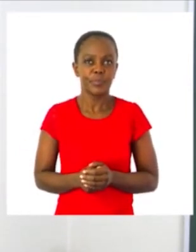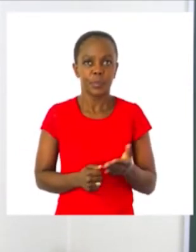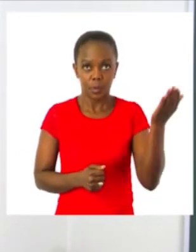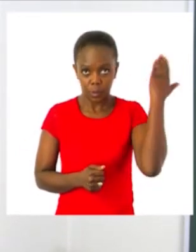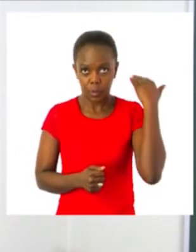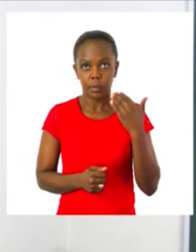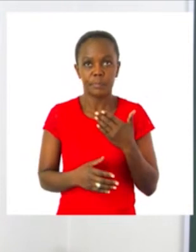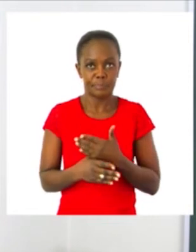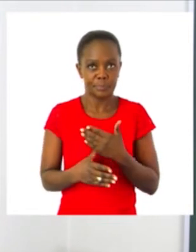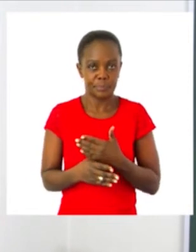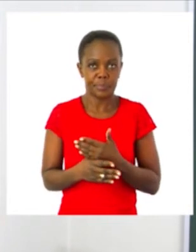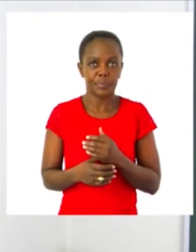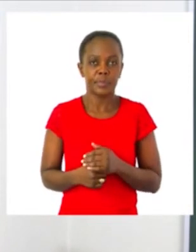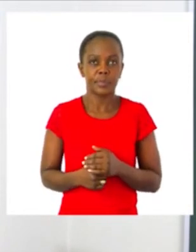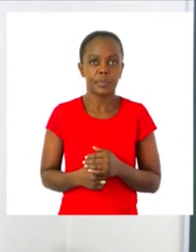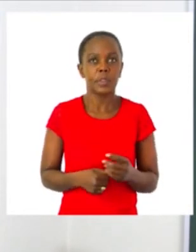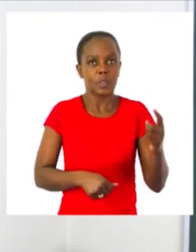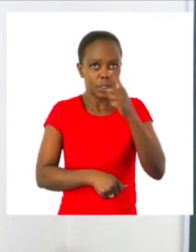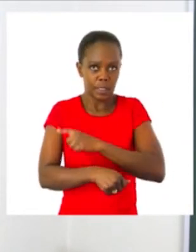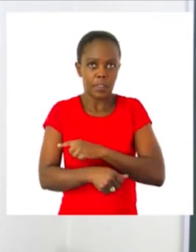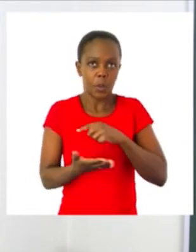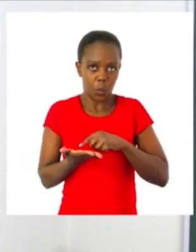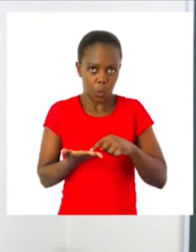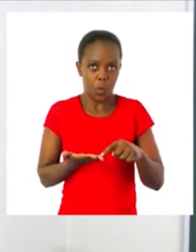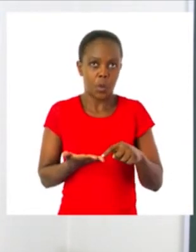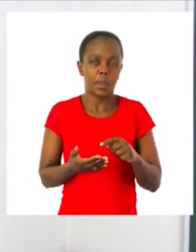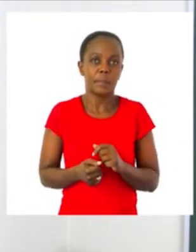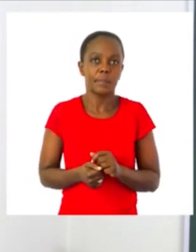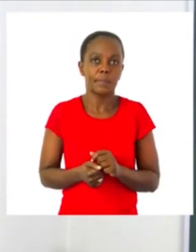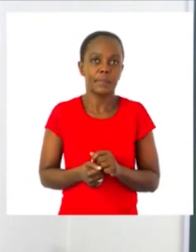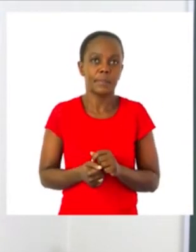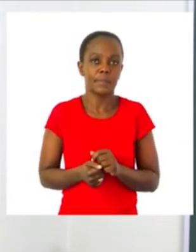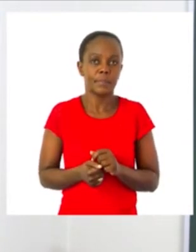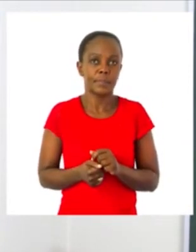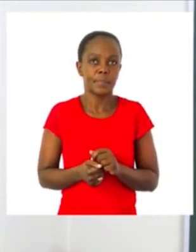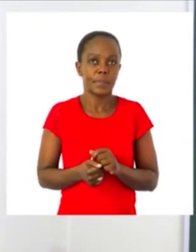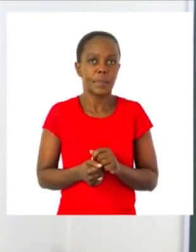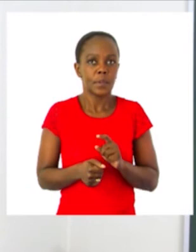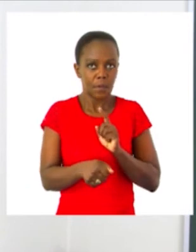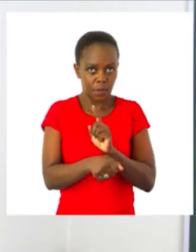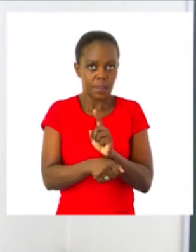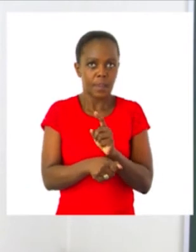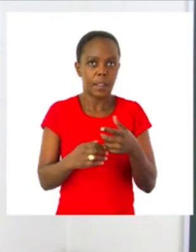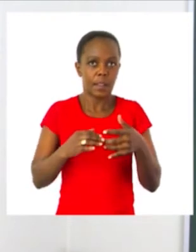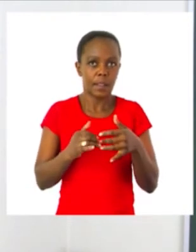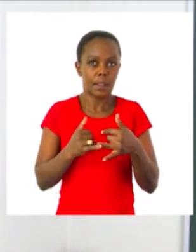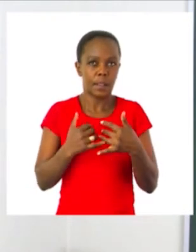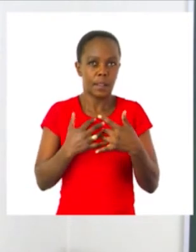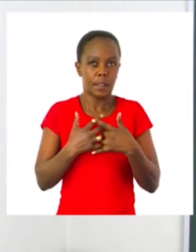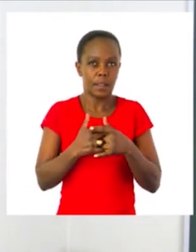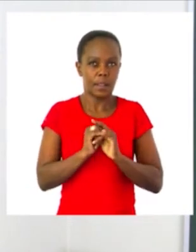On the previous lesson, we talked about the days of the week. The week begins on a Sunday and ends on